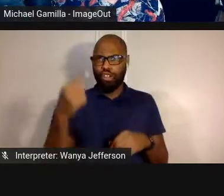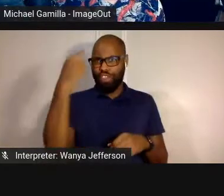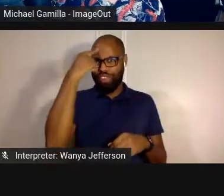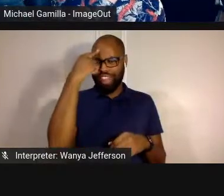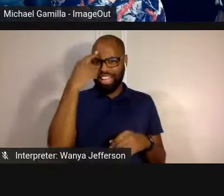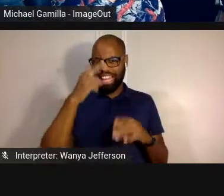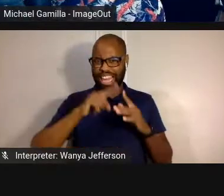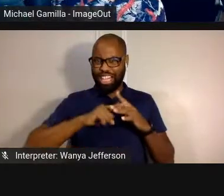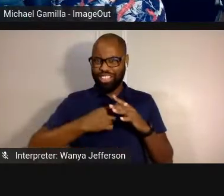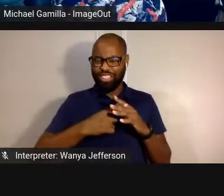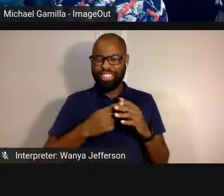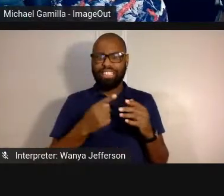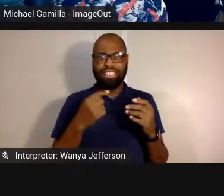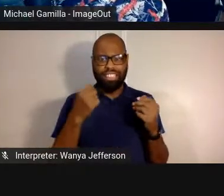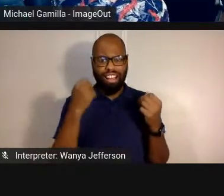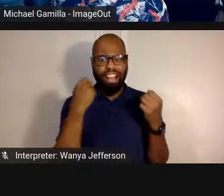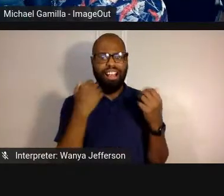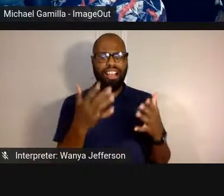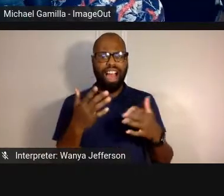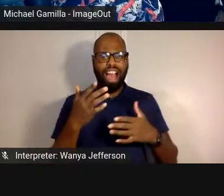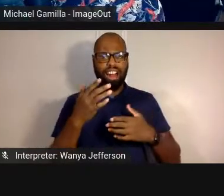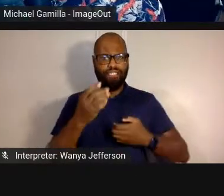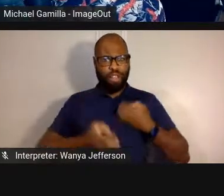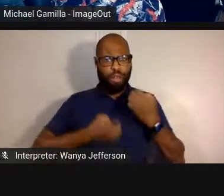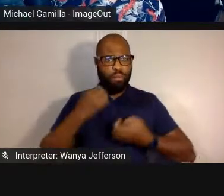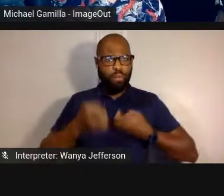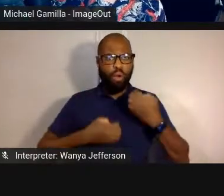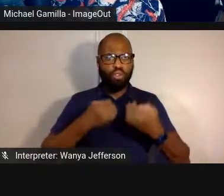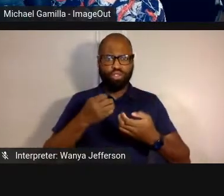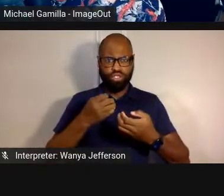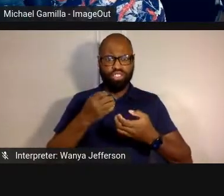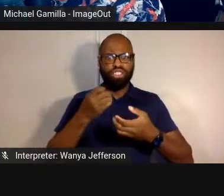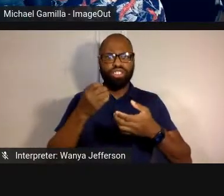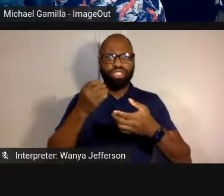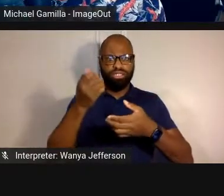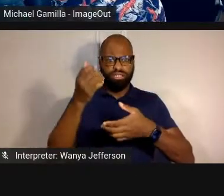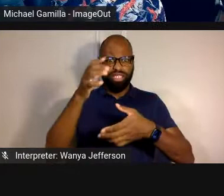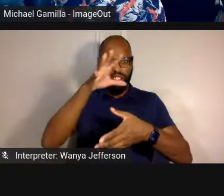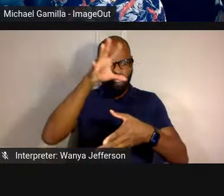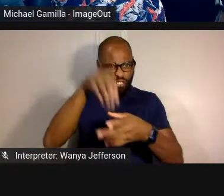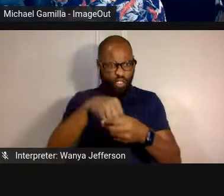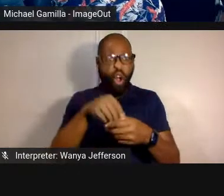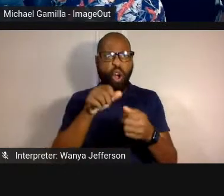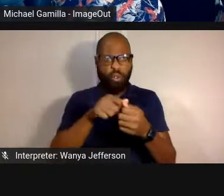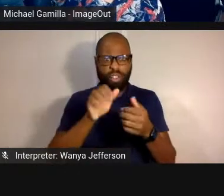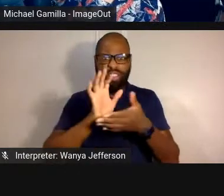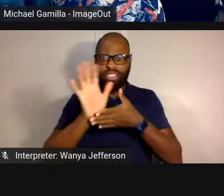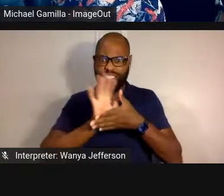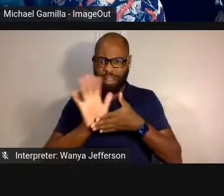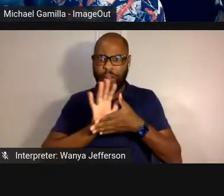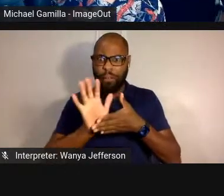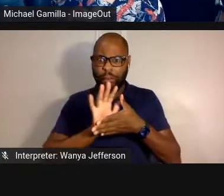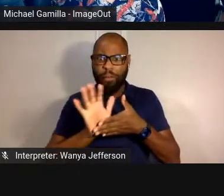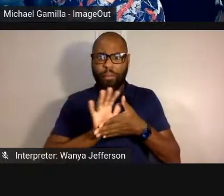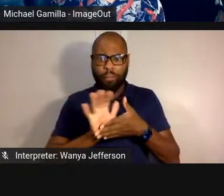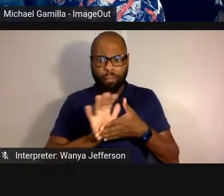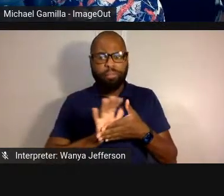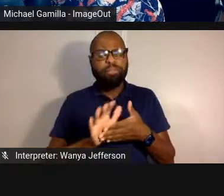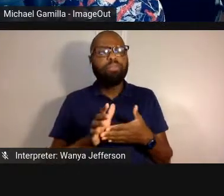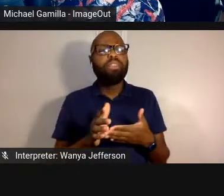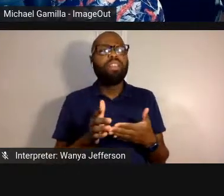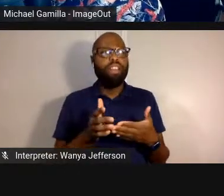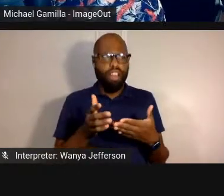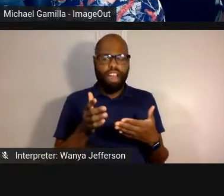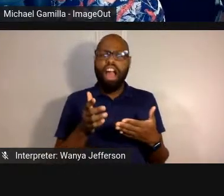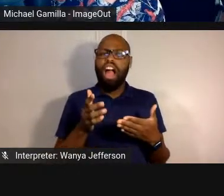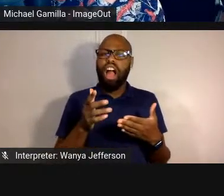of emotions underneath that are involved. Yeah. And the one thing that I thought was interesting, and this